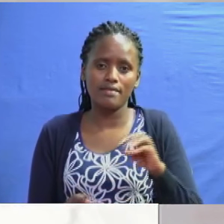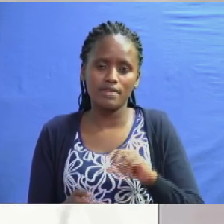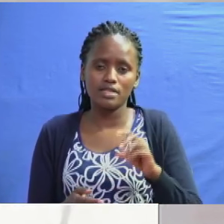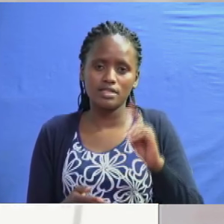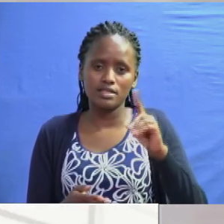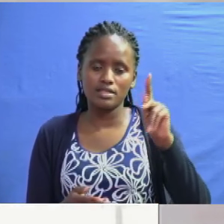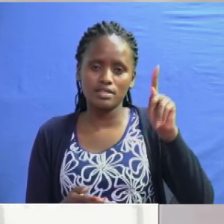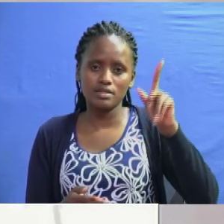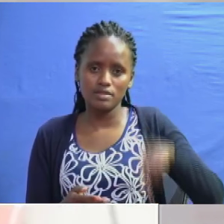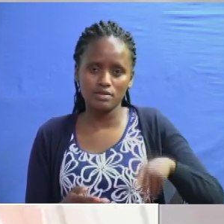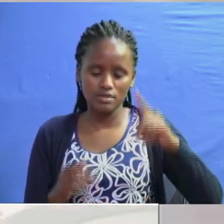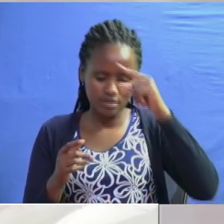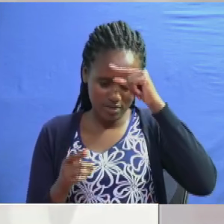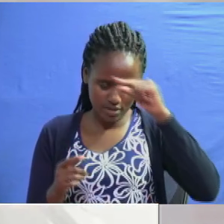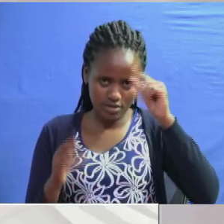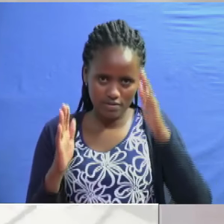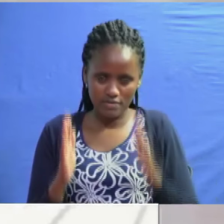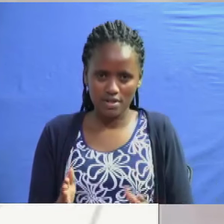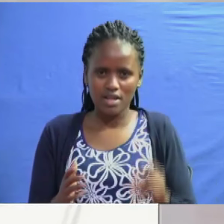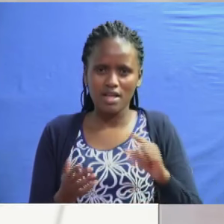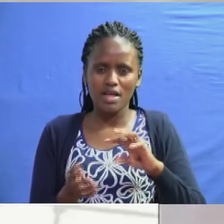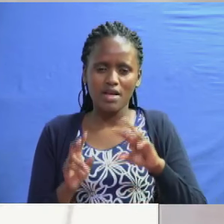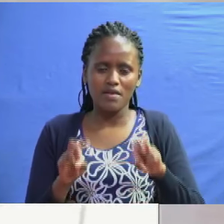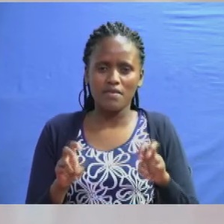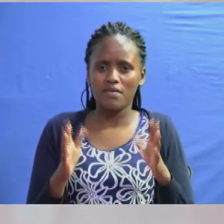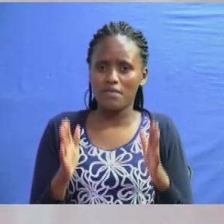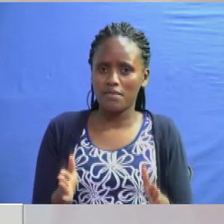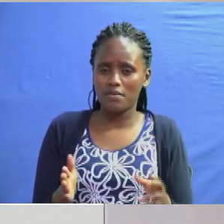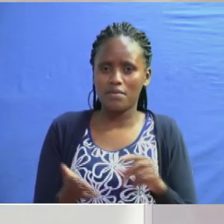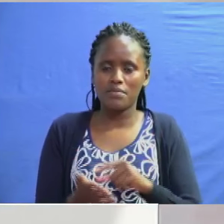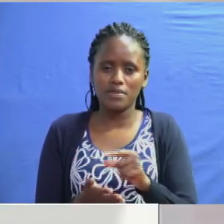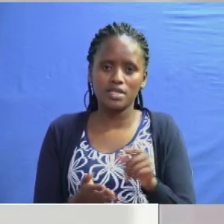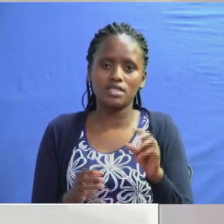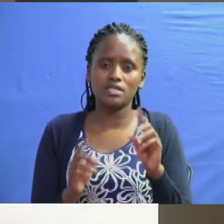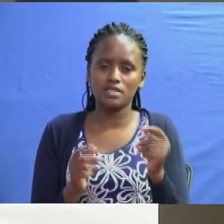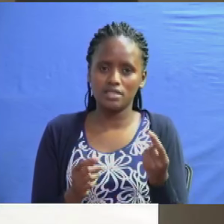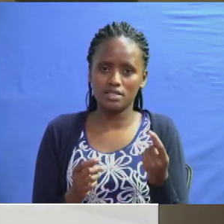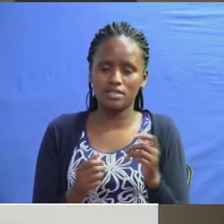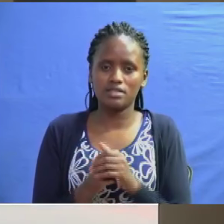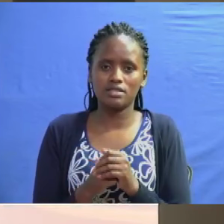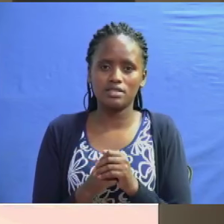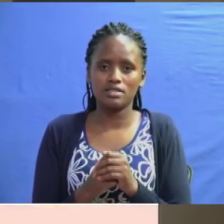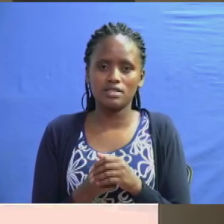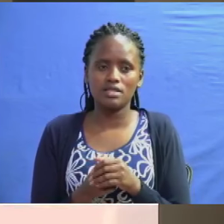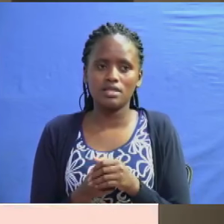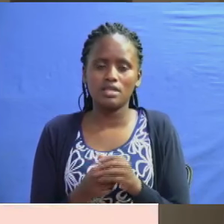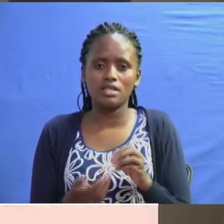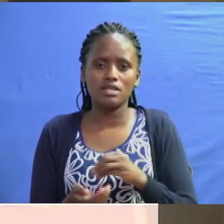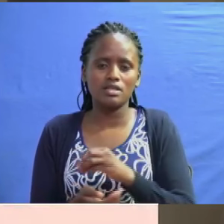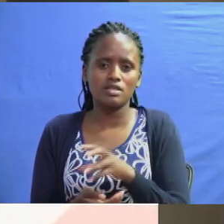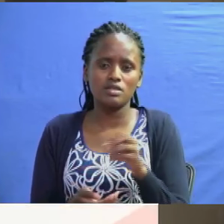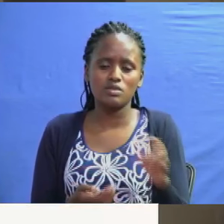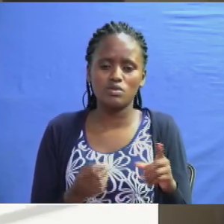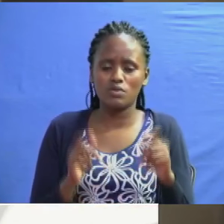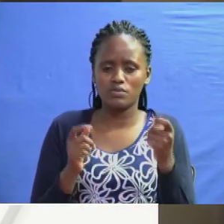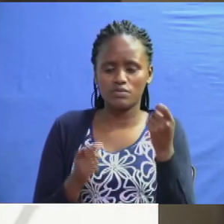Governor Arthur Odera, farmers should practice caution when purchasing seeds. The sale and distribution of counterfeit